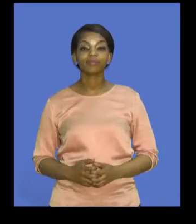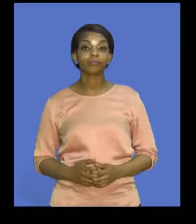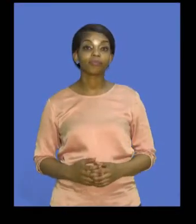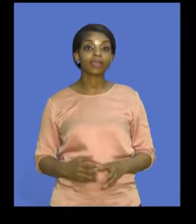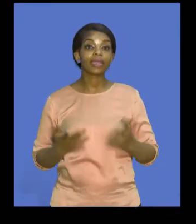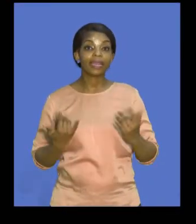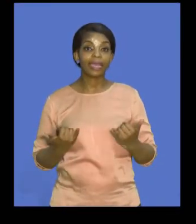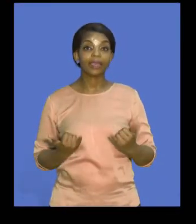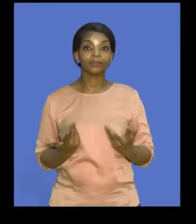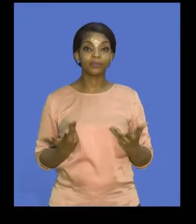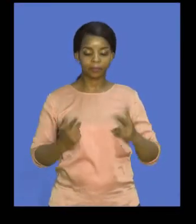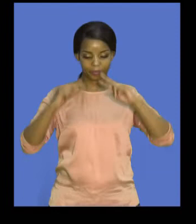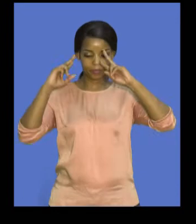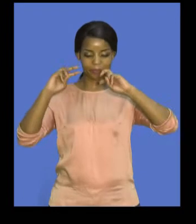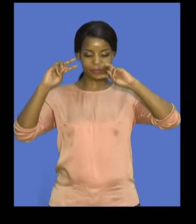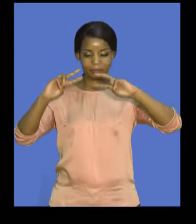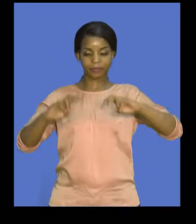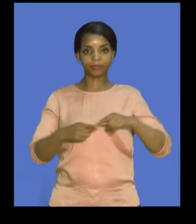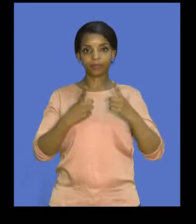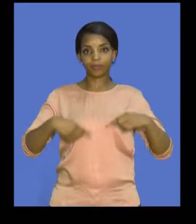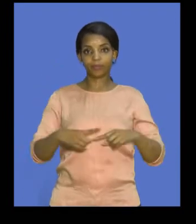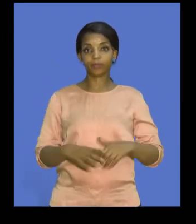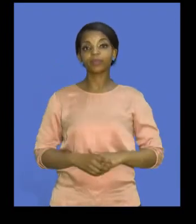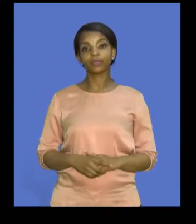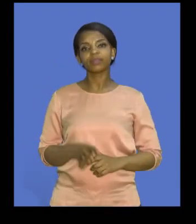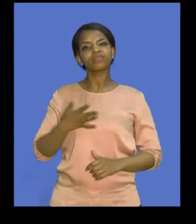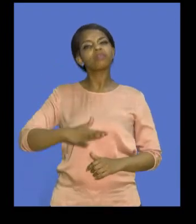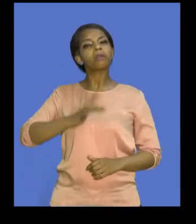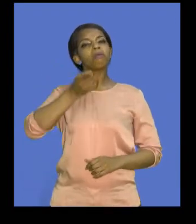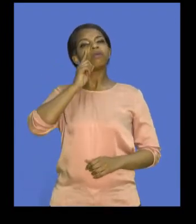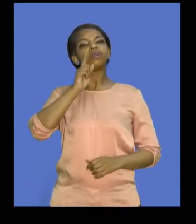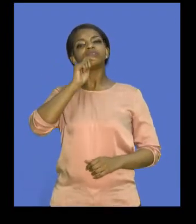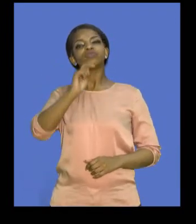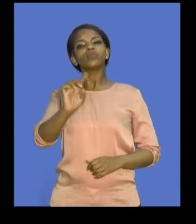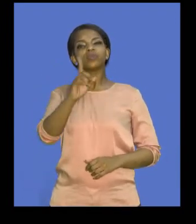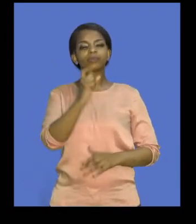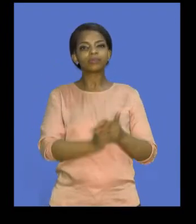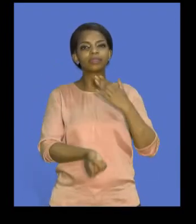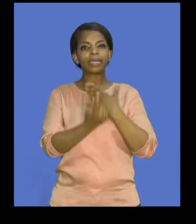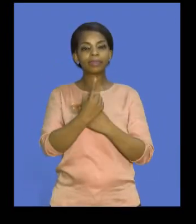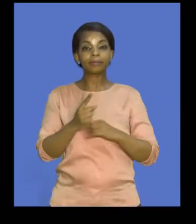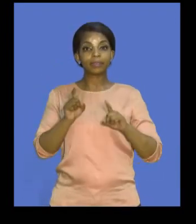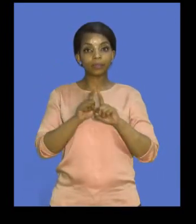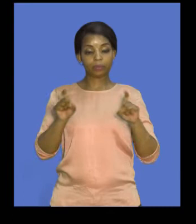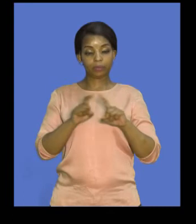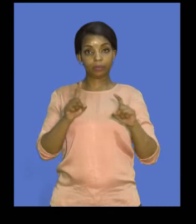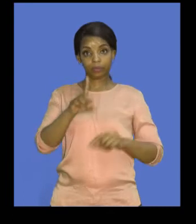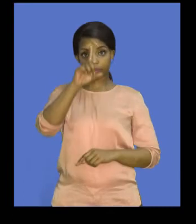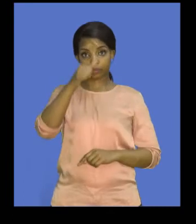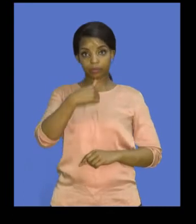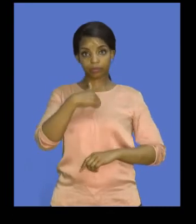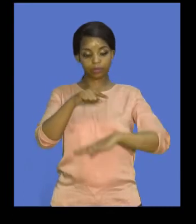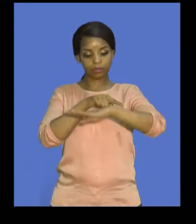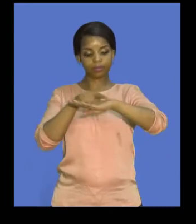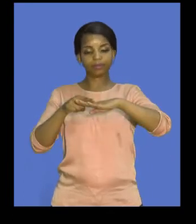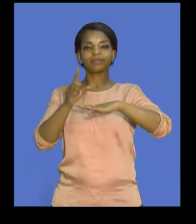we want to predict what happens to the magnitude of the force. Okay, I'm going to underline force when the size